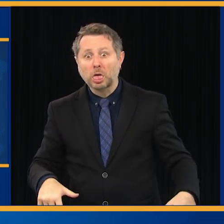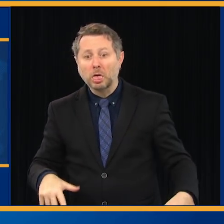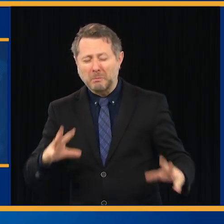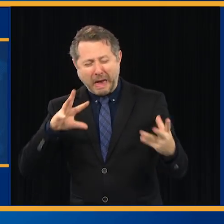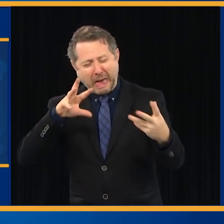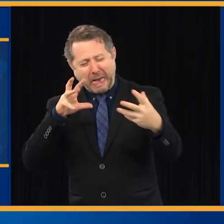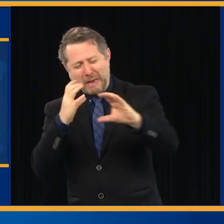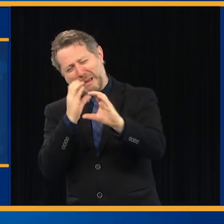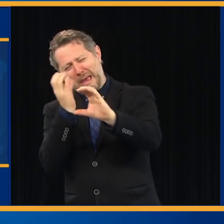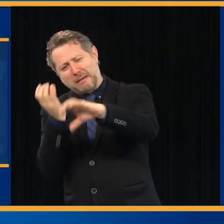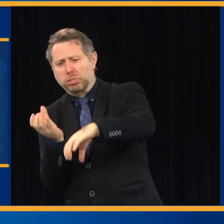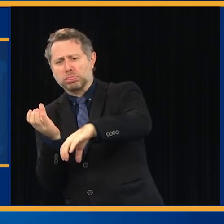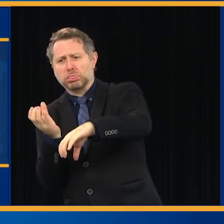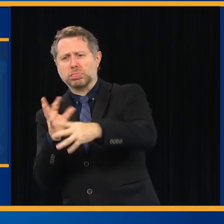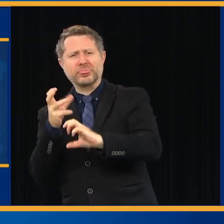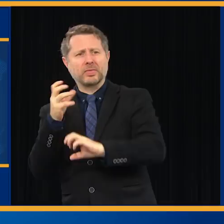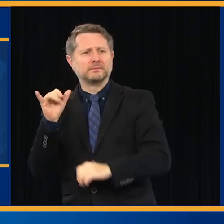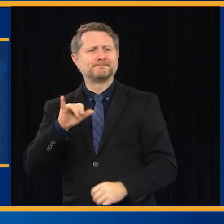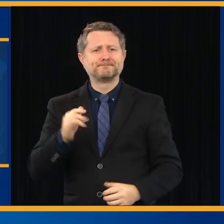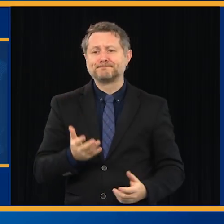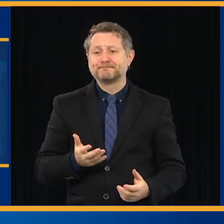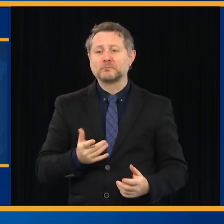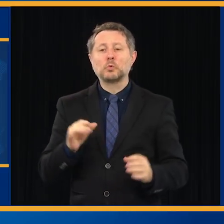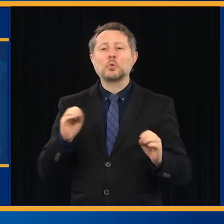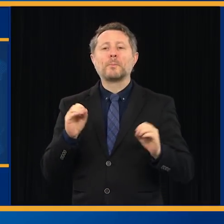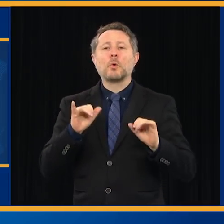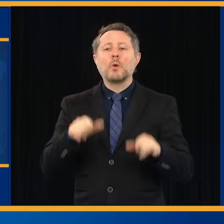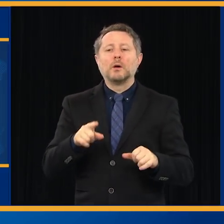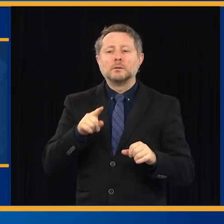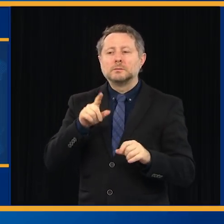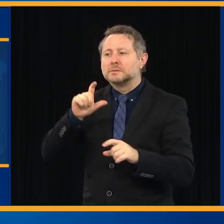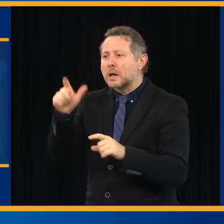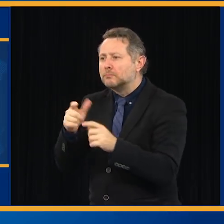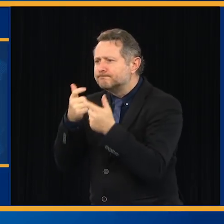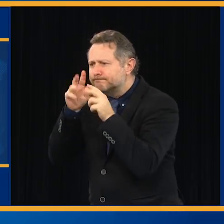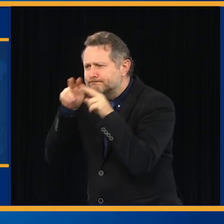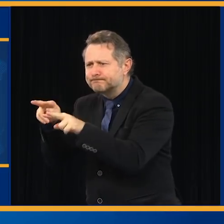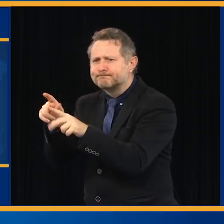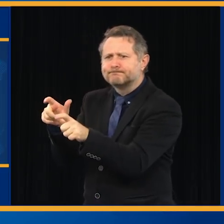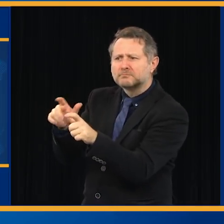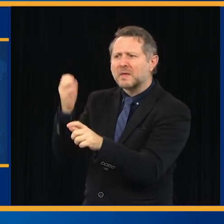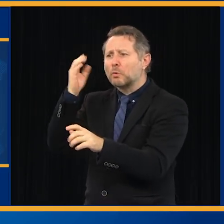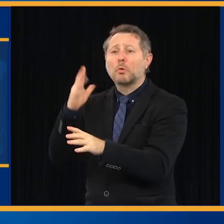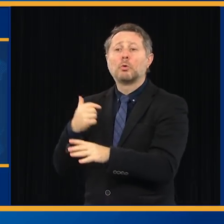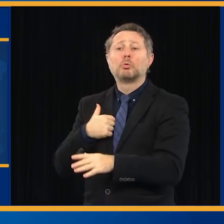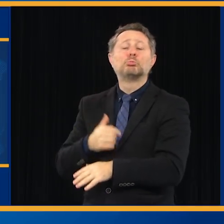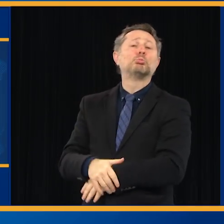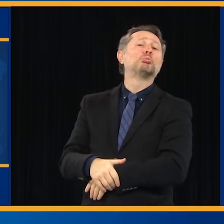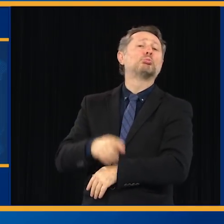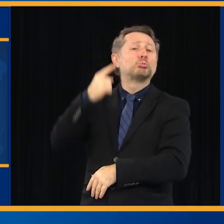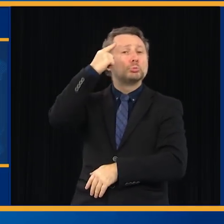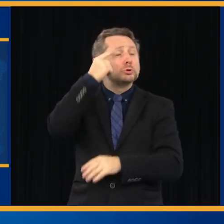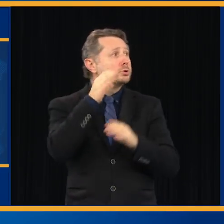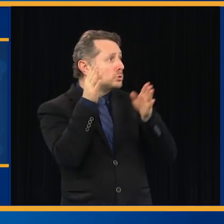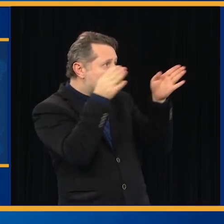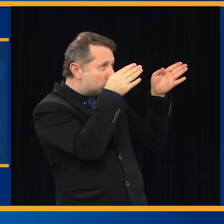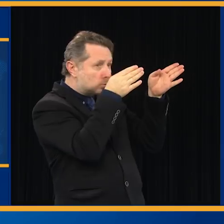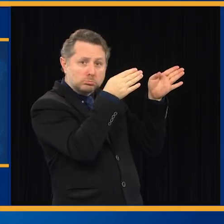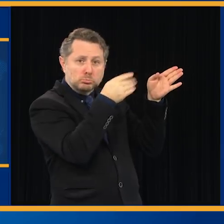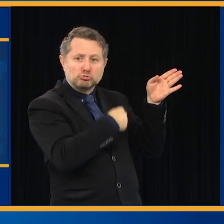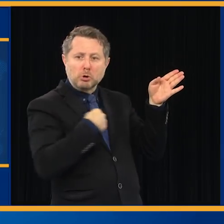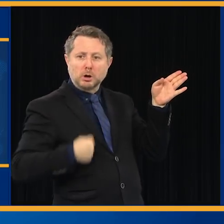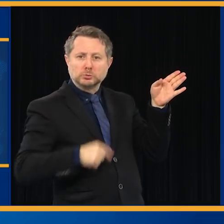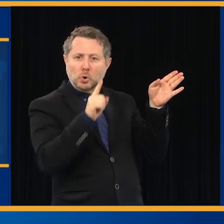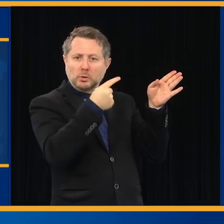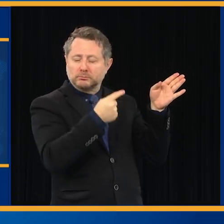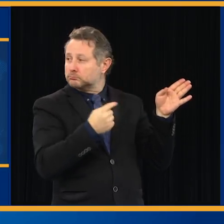Nobody was watching Italy and Europe at the time. Nobody was even thinking about it. Today we